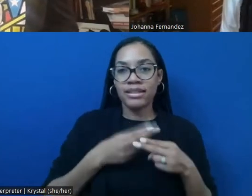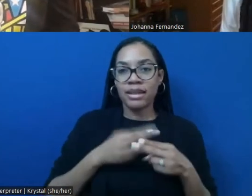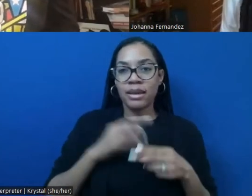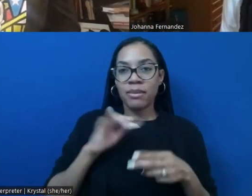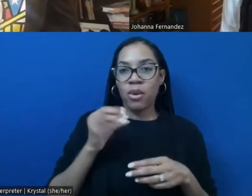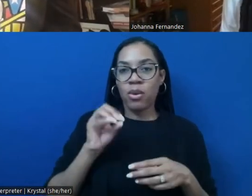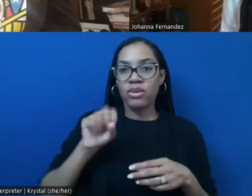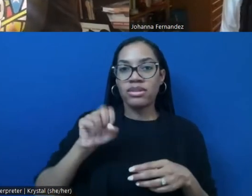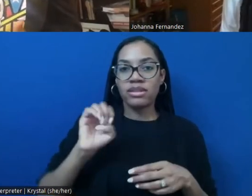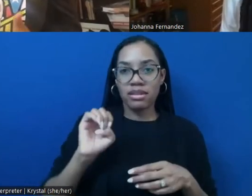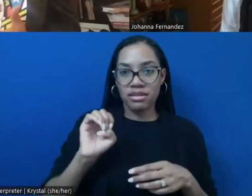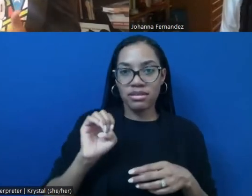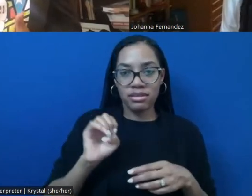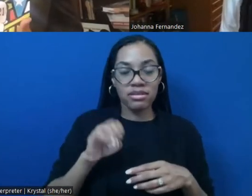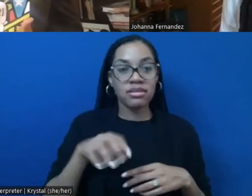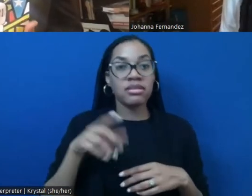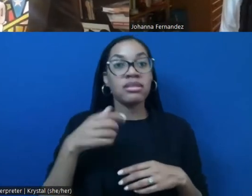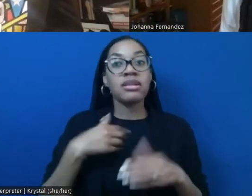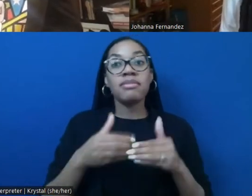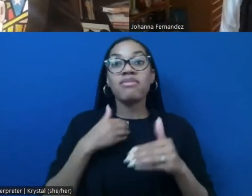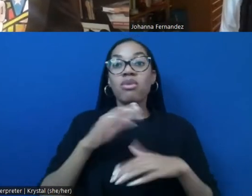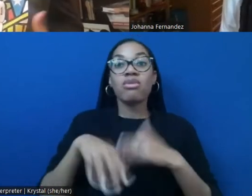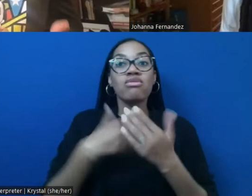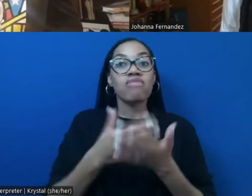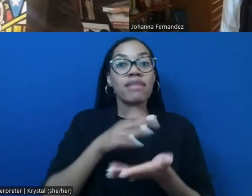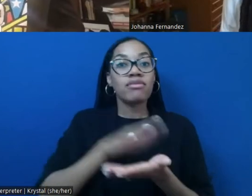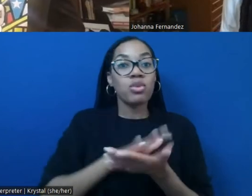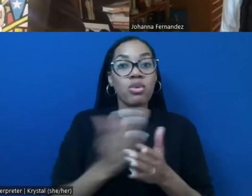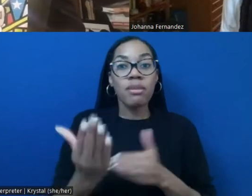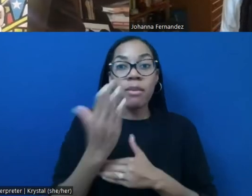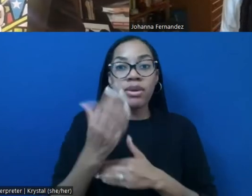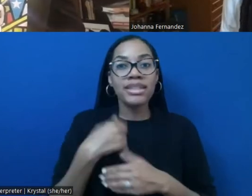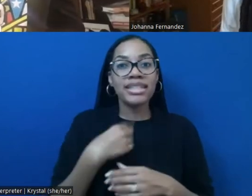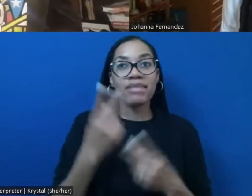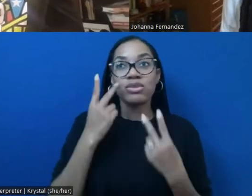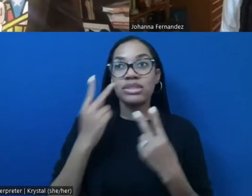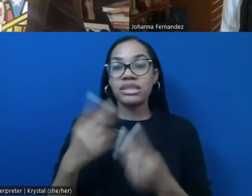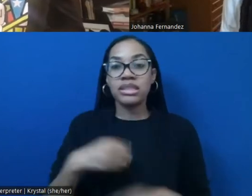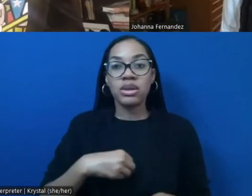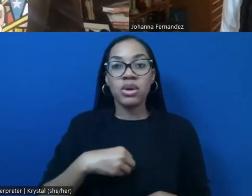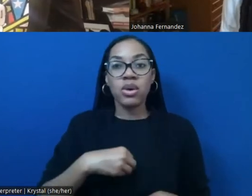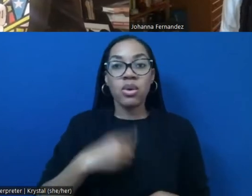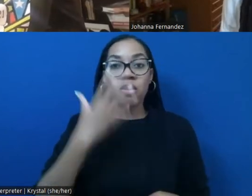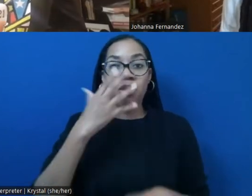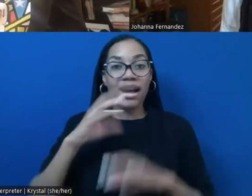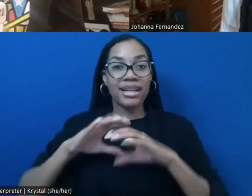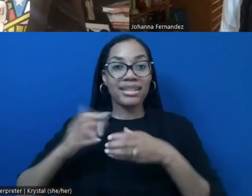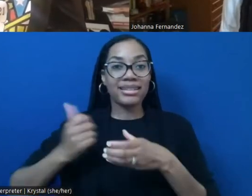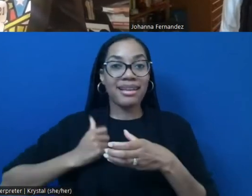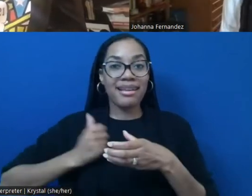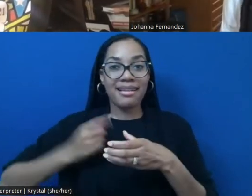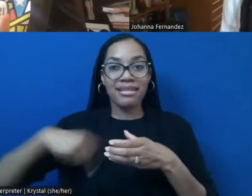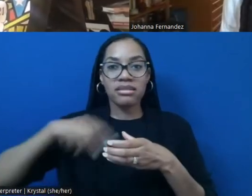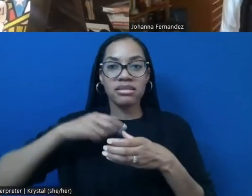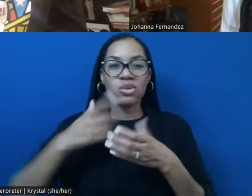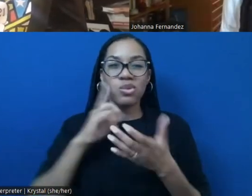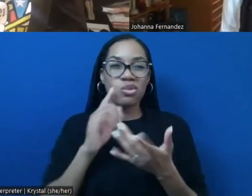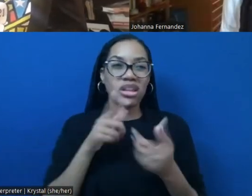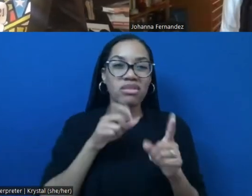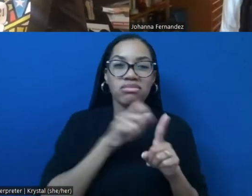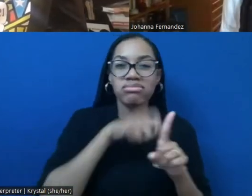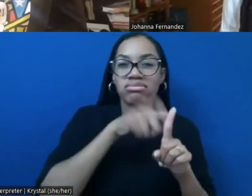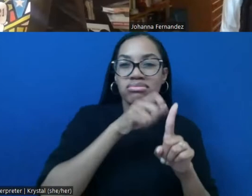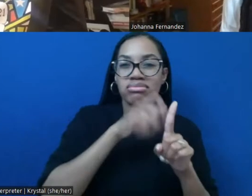school in the morning, he had to deal with white gangs that were terrorizing Puerto Rican kids on their way to school. And then you wrote